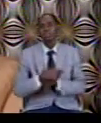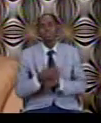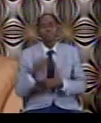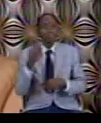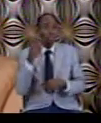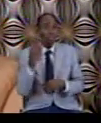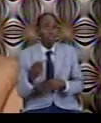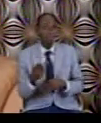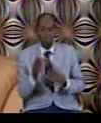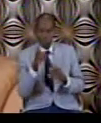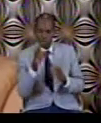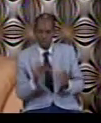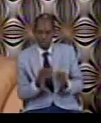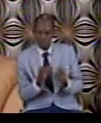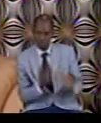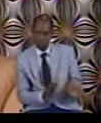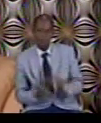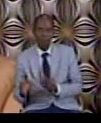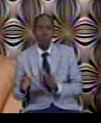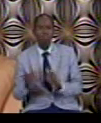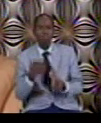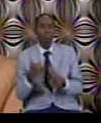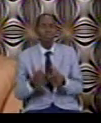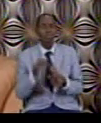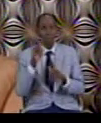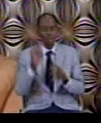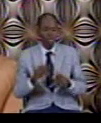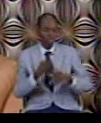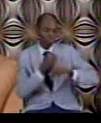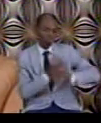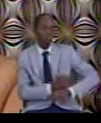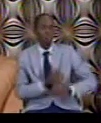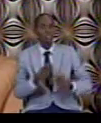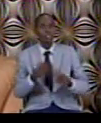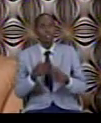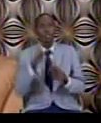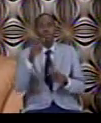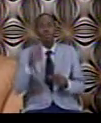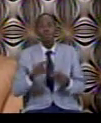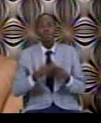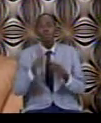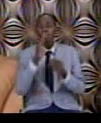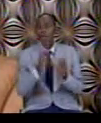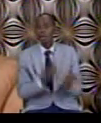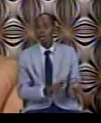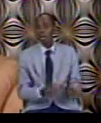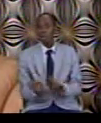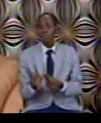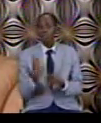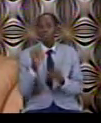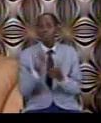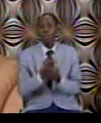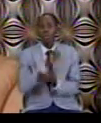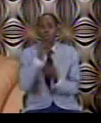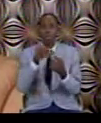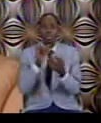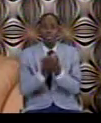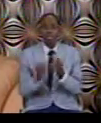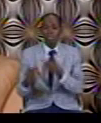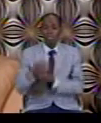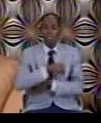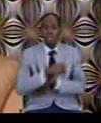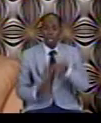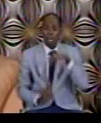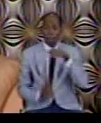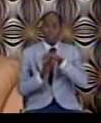then, you need preservation then, and you need to be ready so that when that day comes and your chance comes,